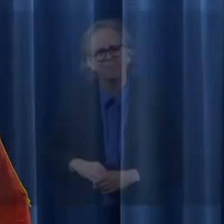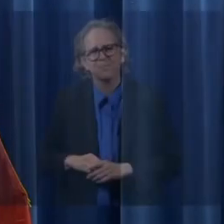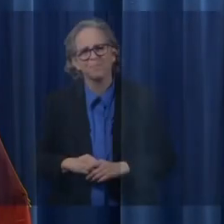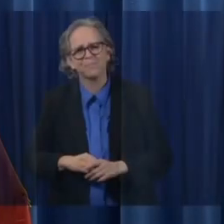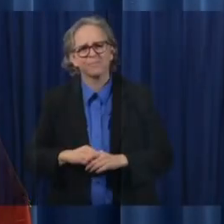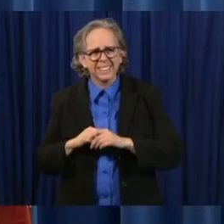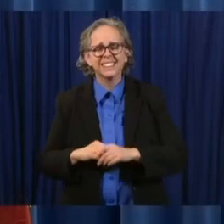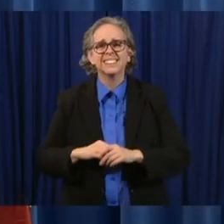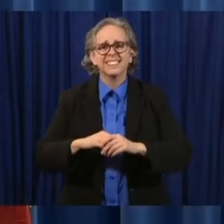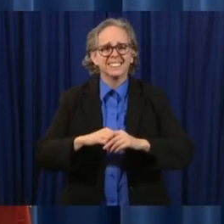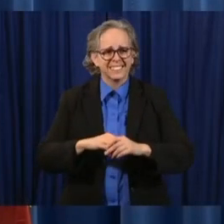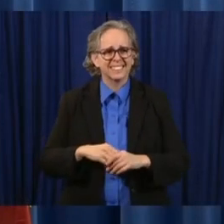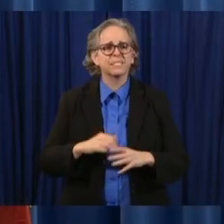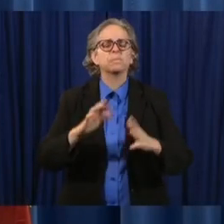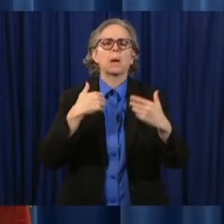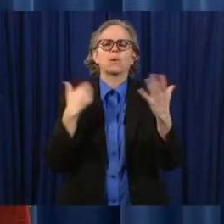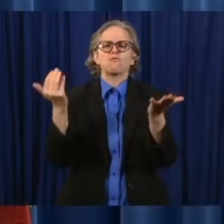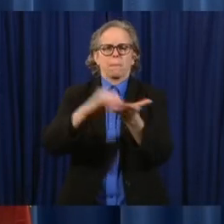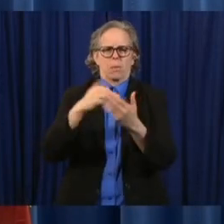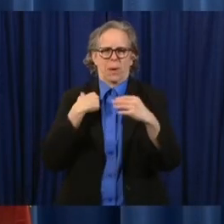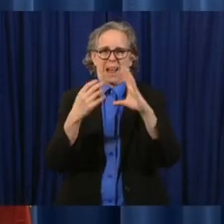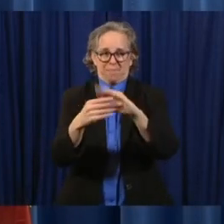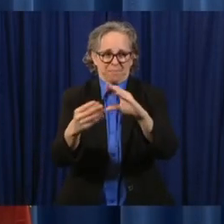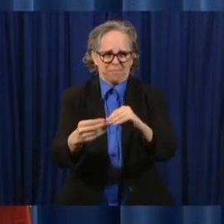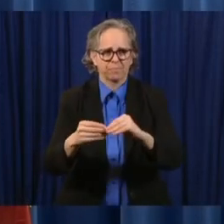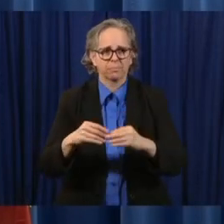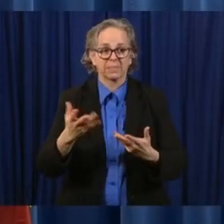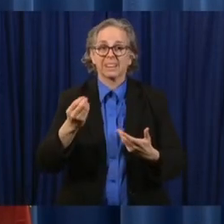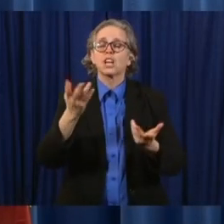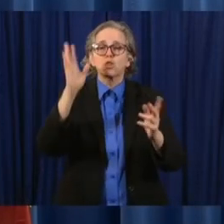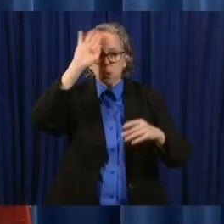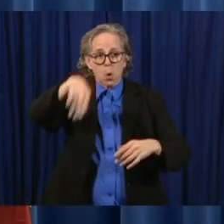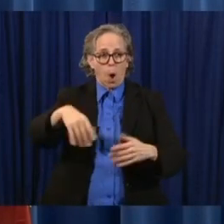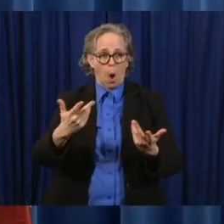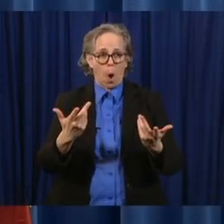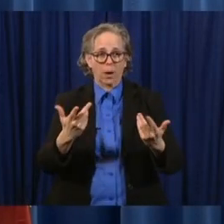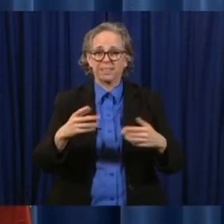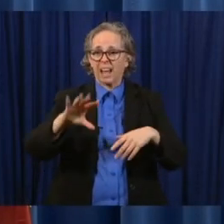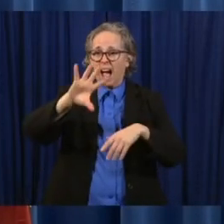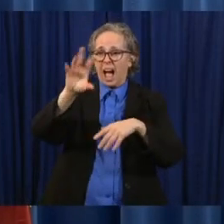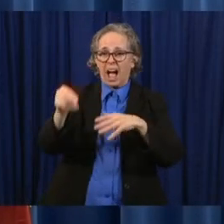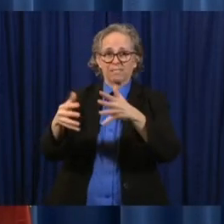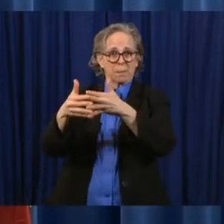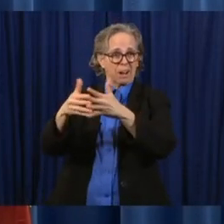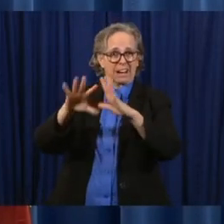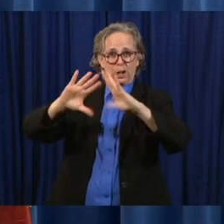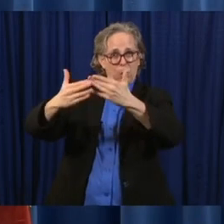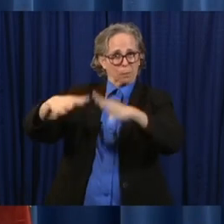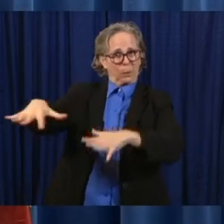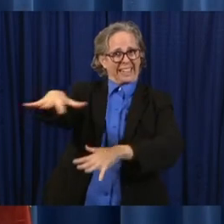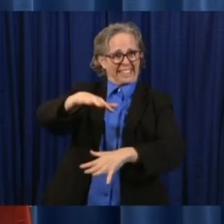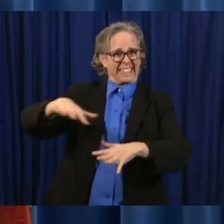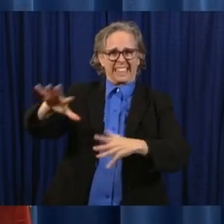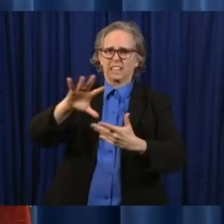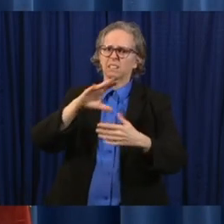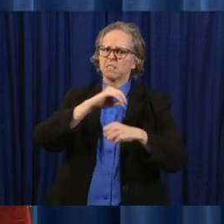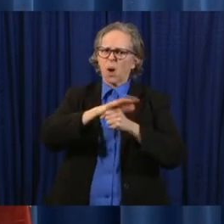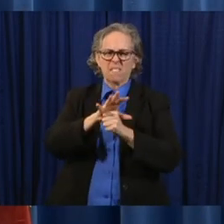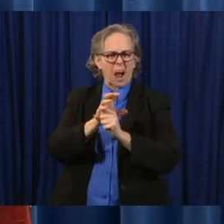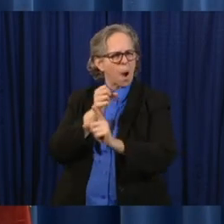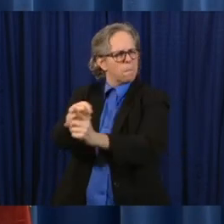disproportionate impact of the COVID-19 virus on African Americans in the state of